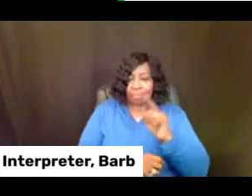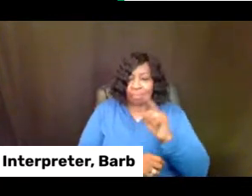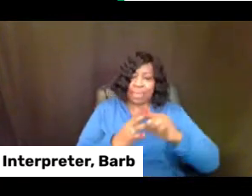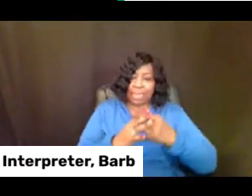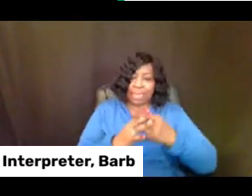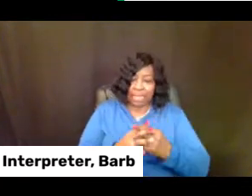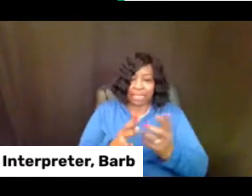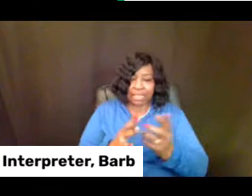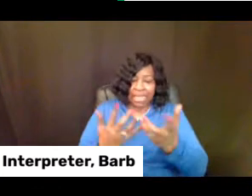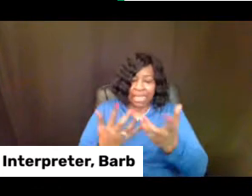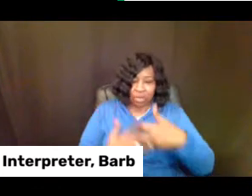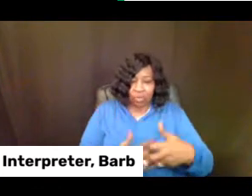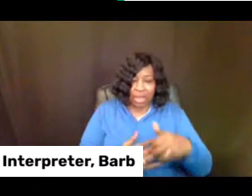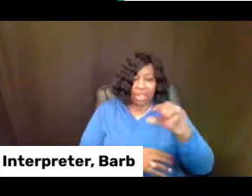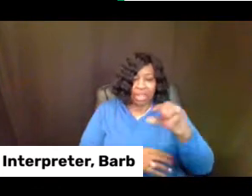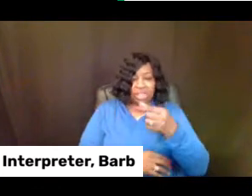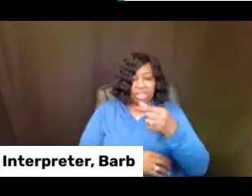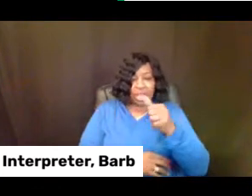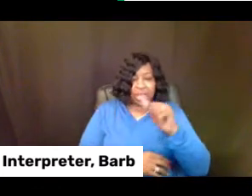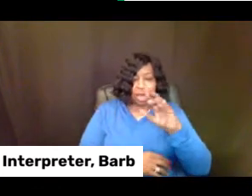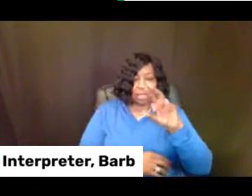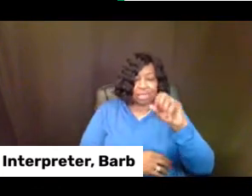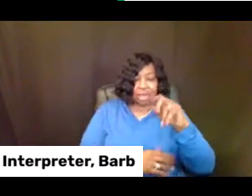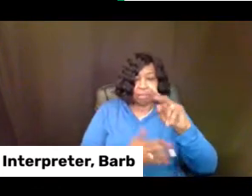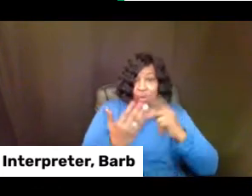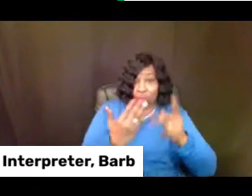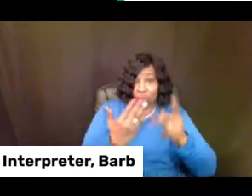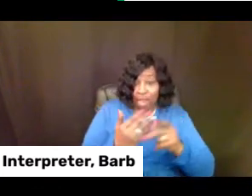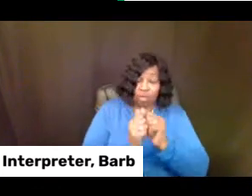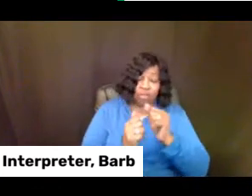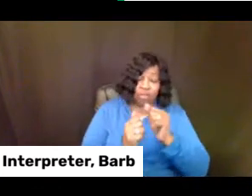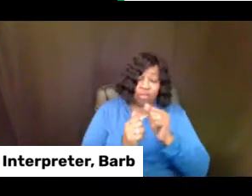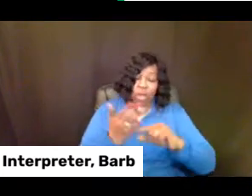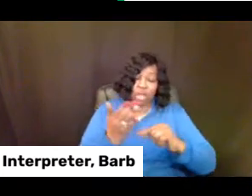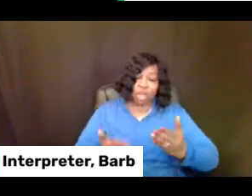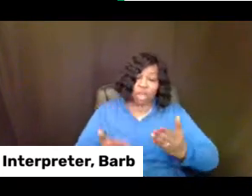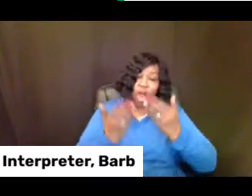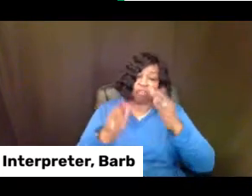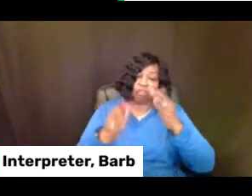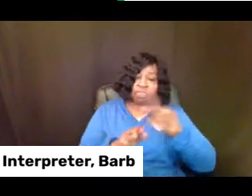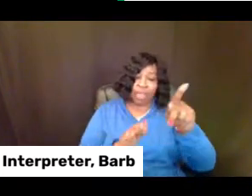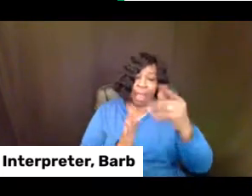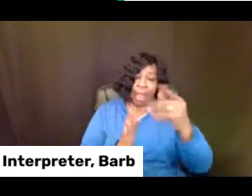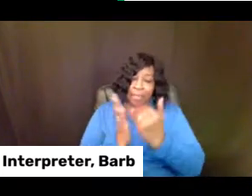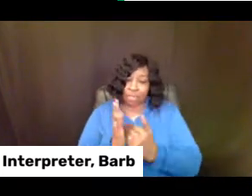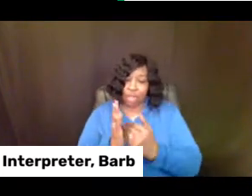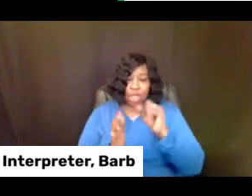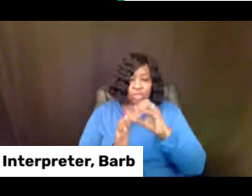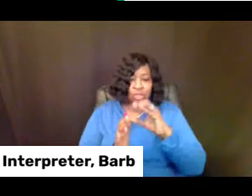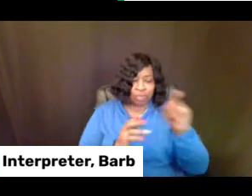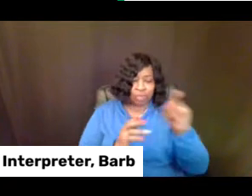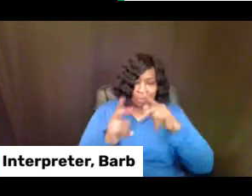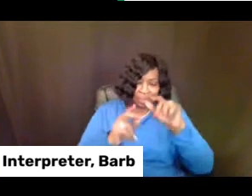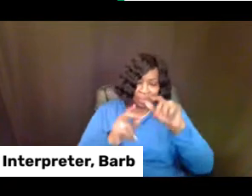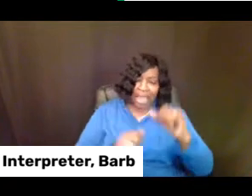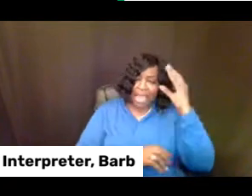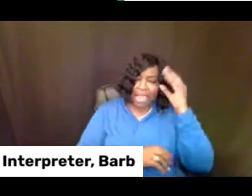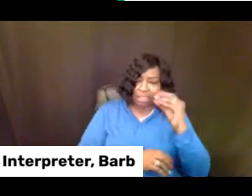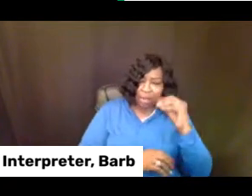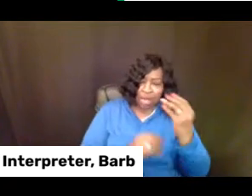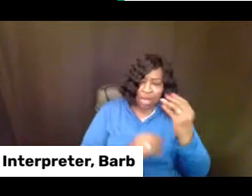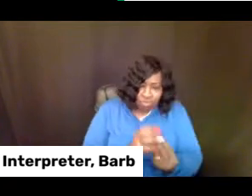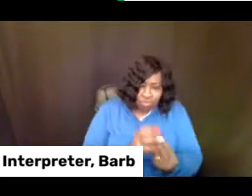their garden programming with what's offered on their menu so that the residents of the JTDC have experienced not only